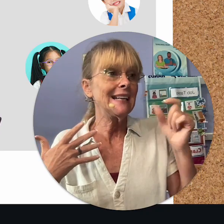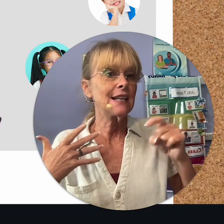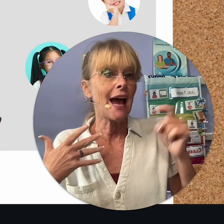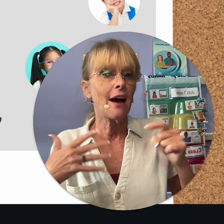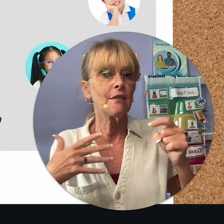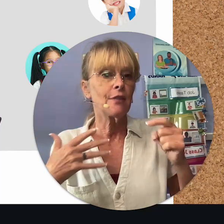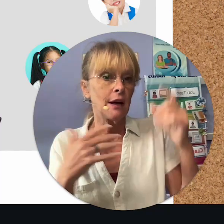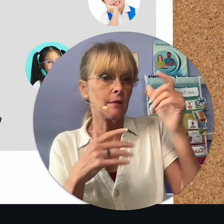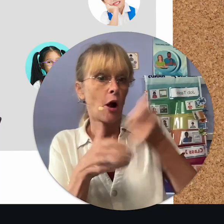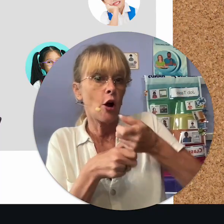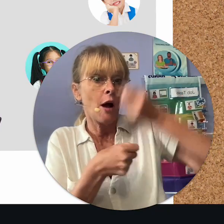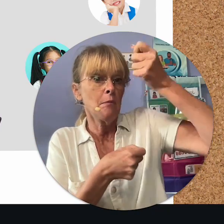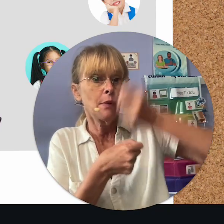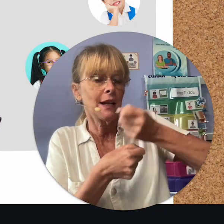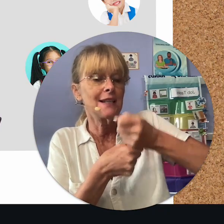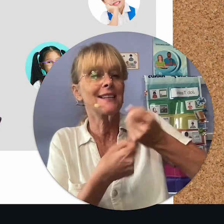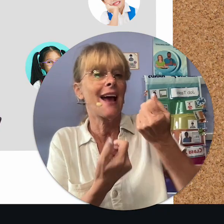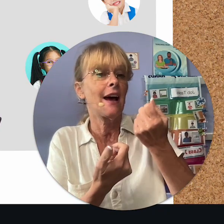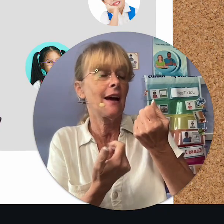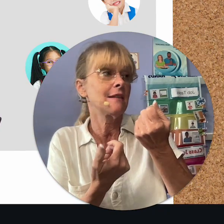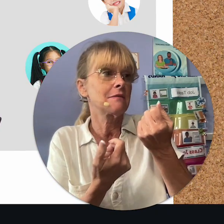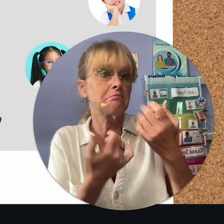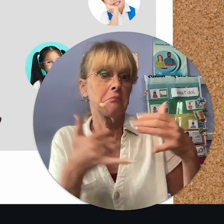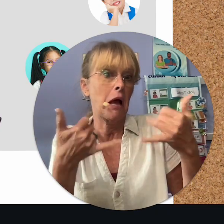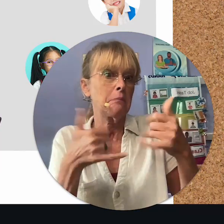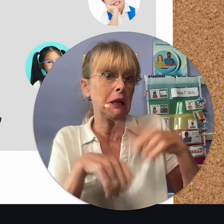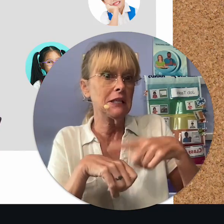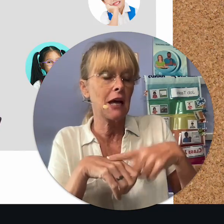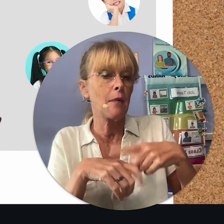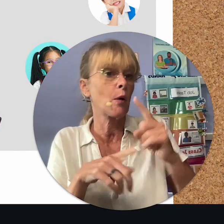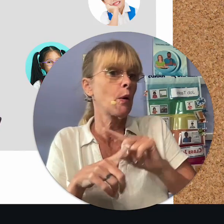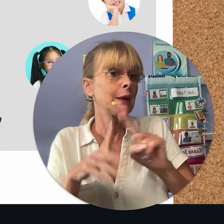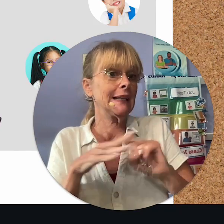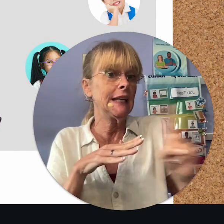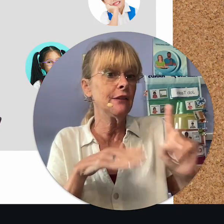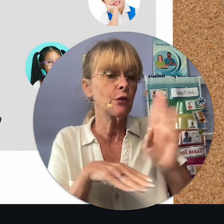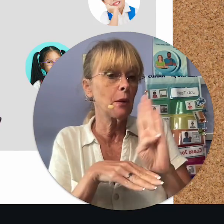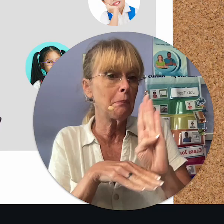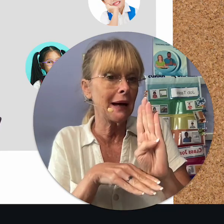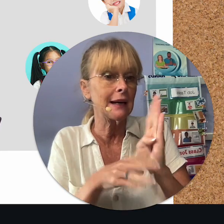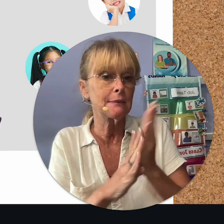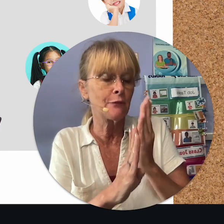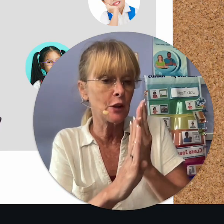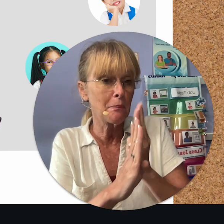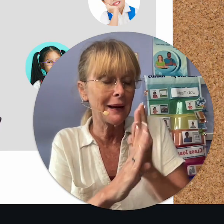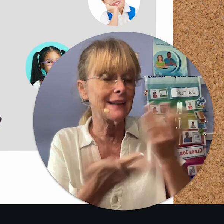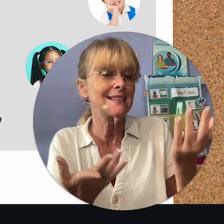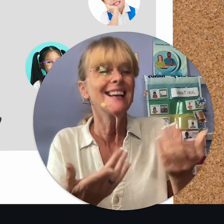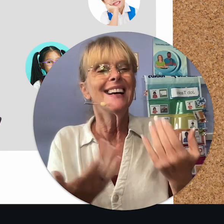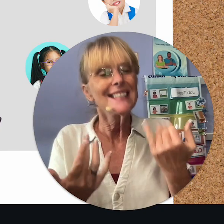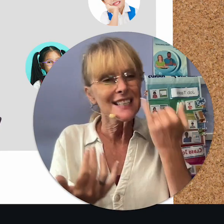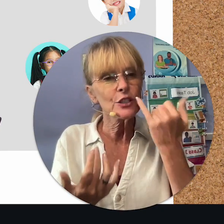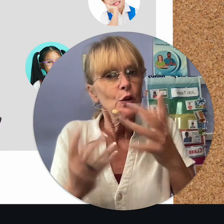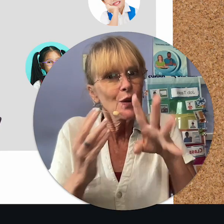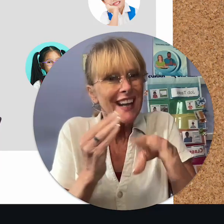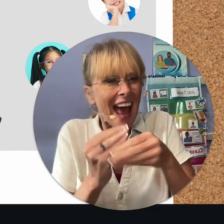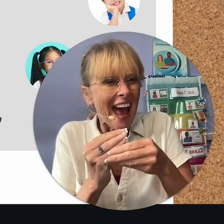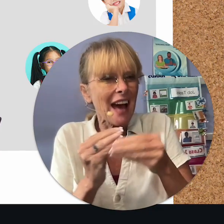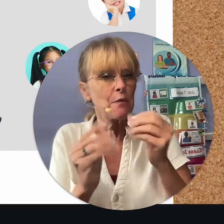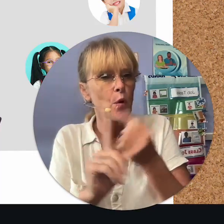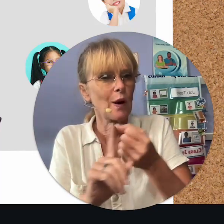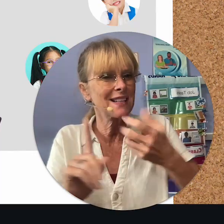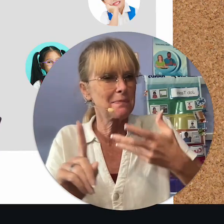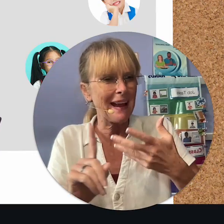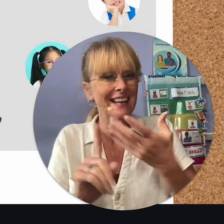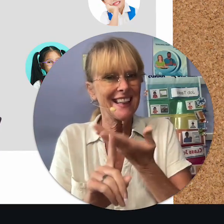might need to have our umbrellas at playtime or when we leave for the bus. See, so you can